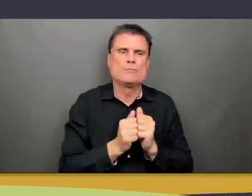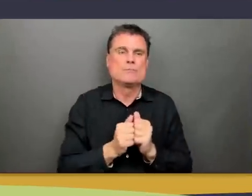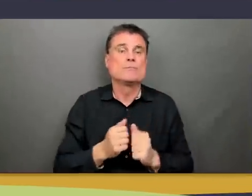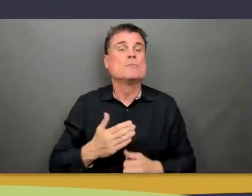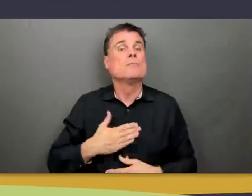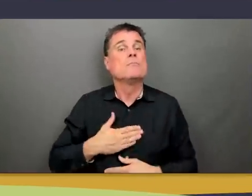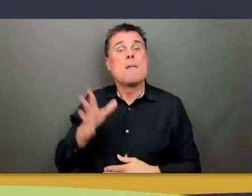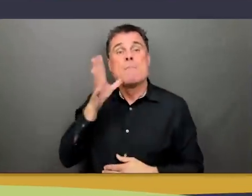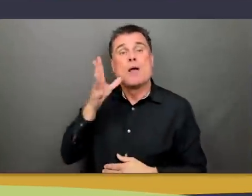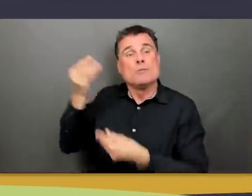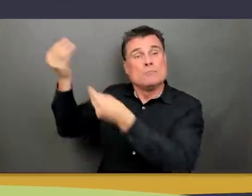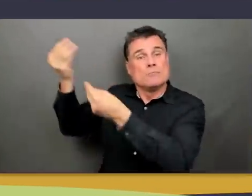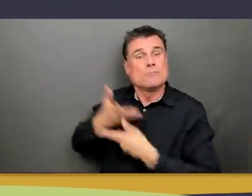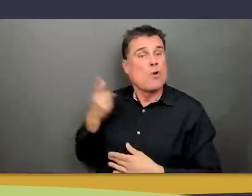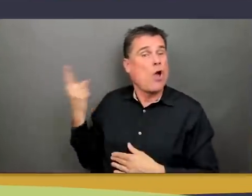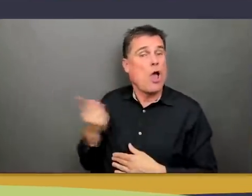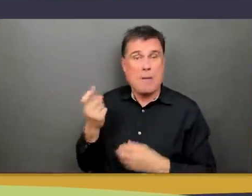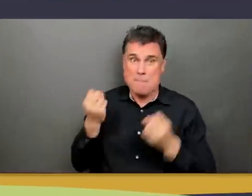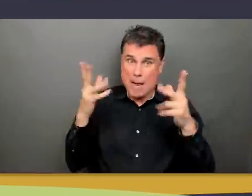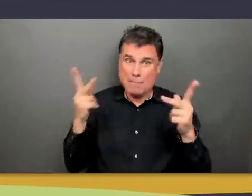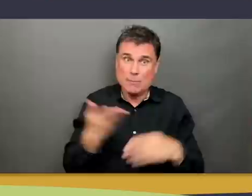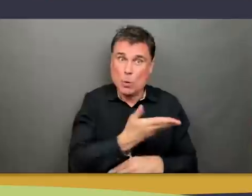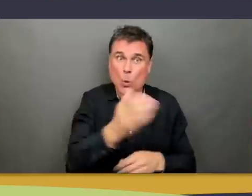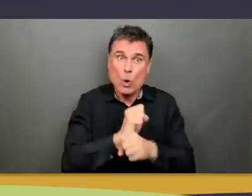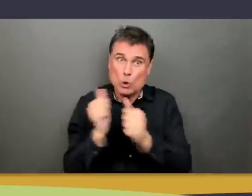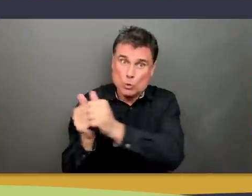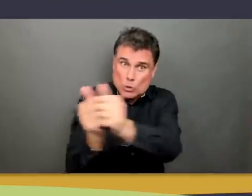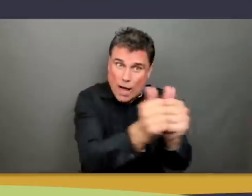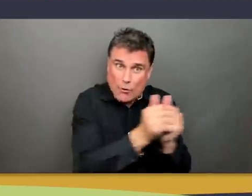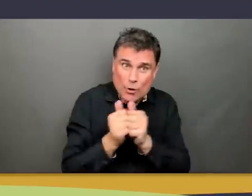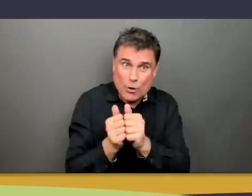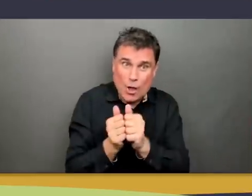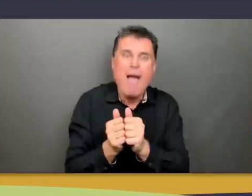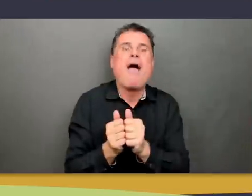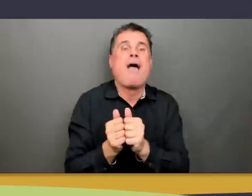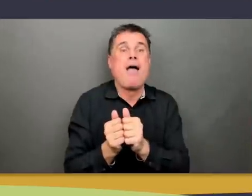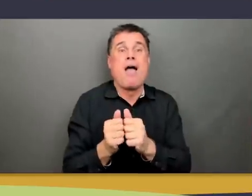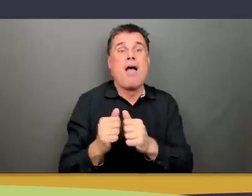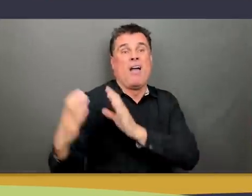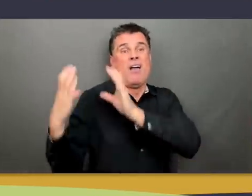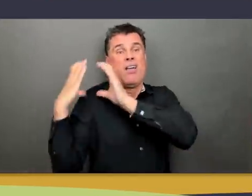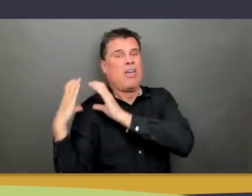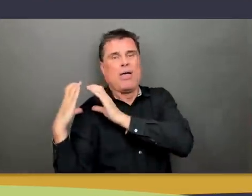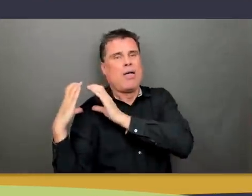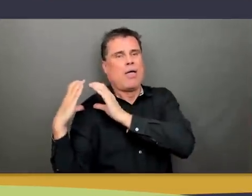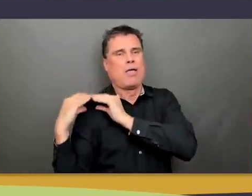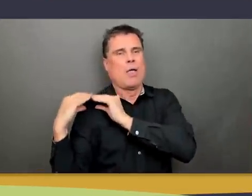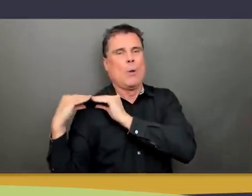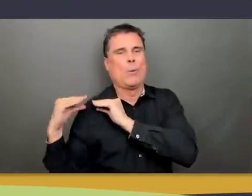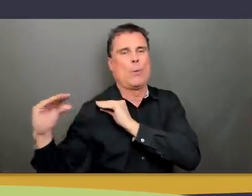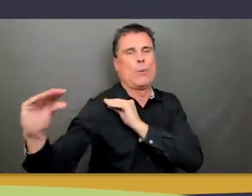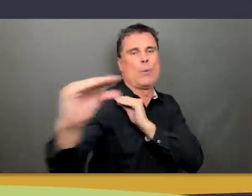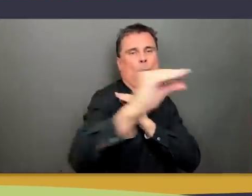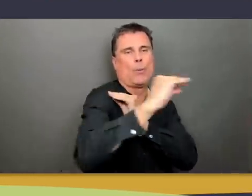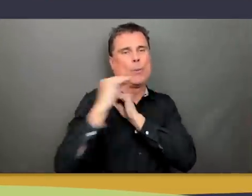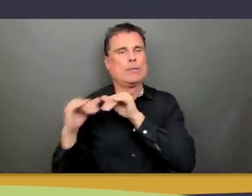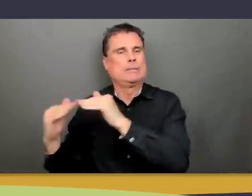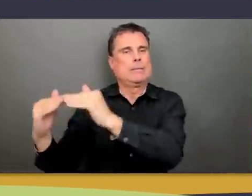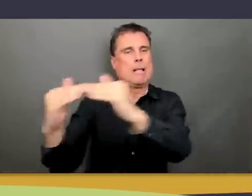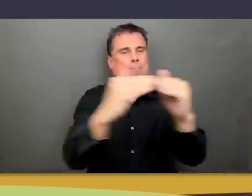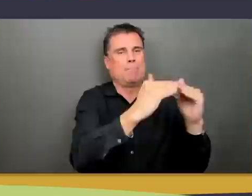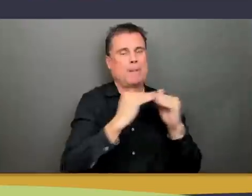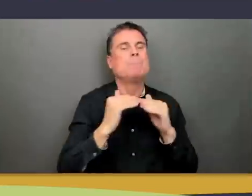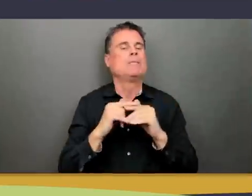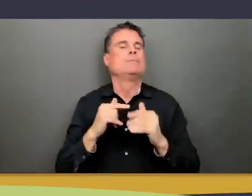thank her for teaching me to be proud of who I am and for teaching me to stand up for justice. And what is justice if not